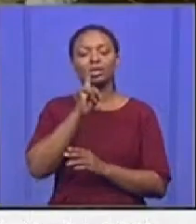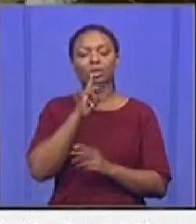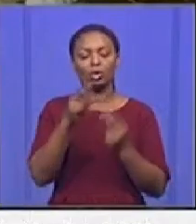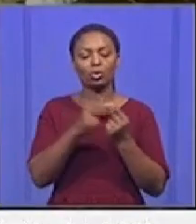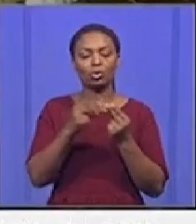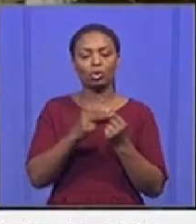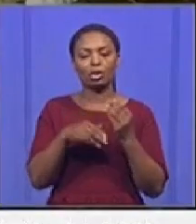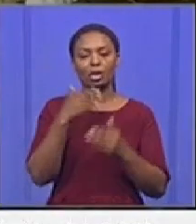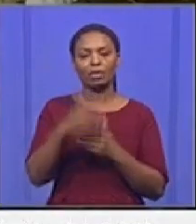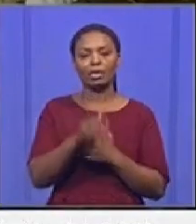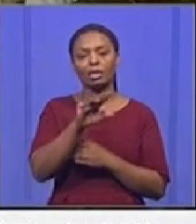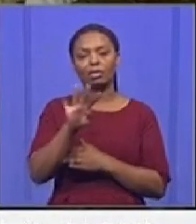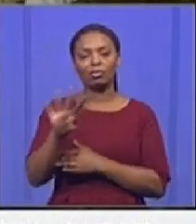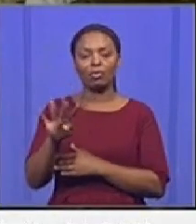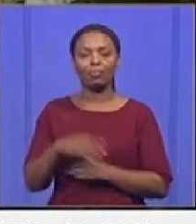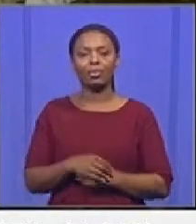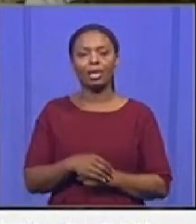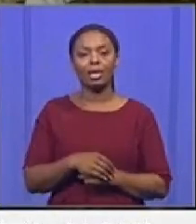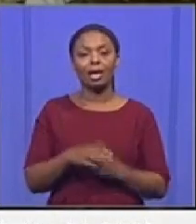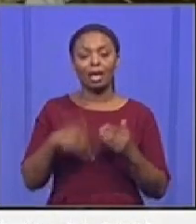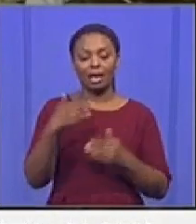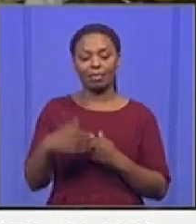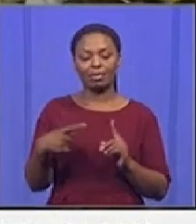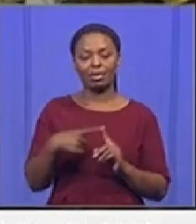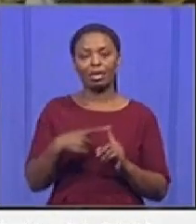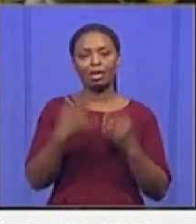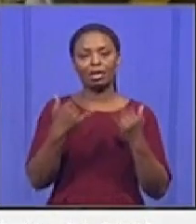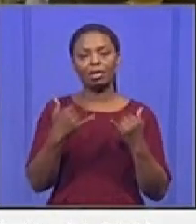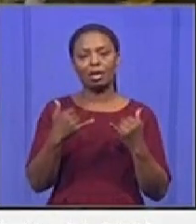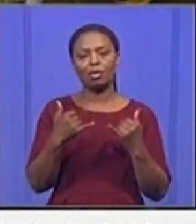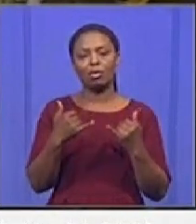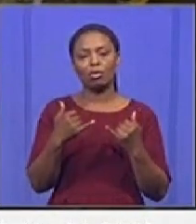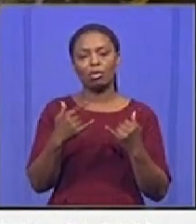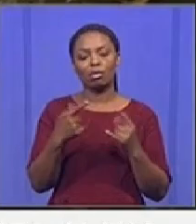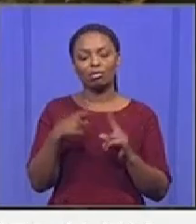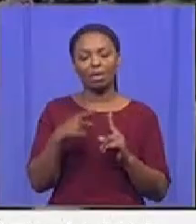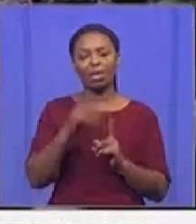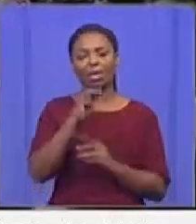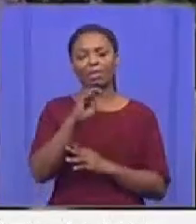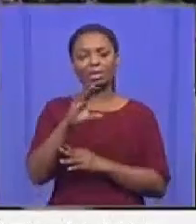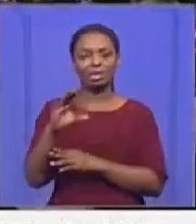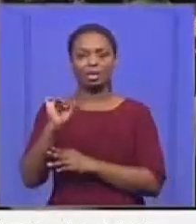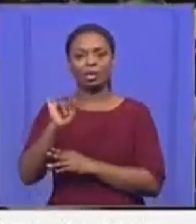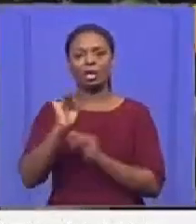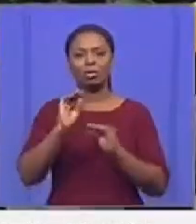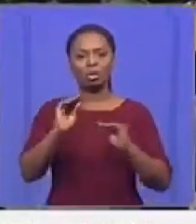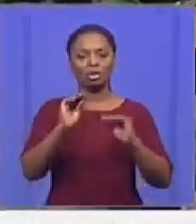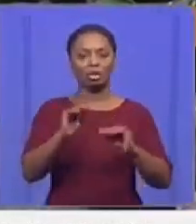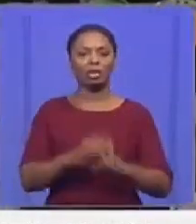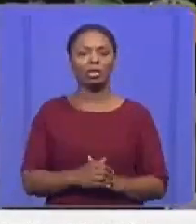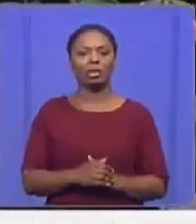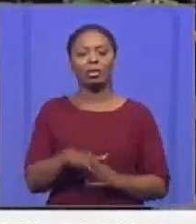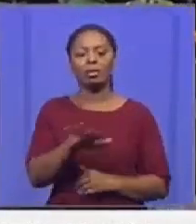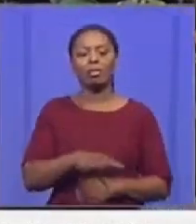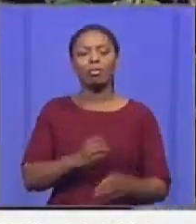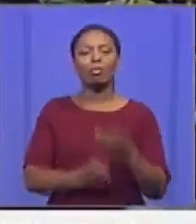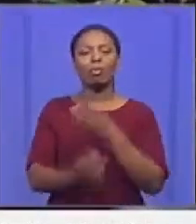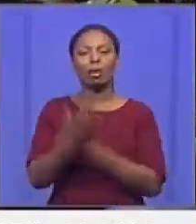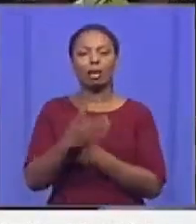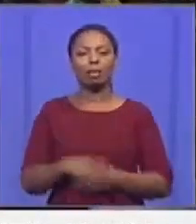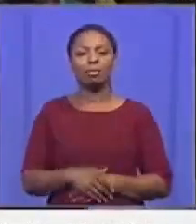ga 1994 Mabuza o ne a nna mokhuduthamaga wa thuto kwa Mpumalanga mme o kokometse maemo